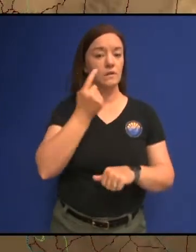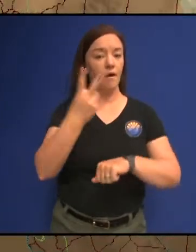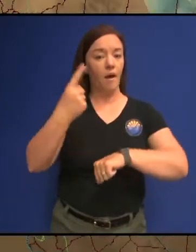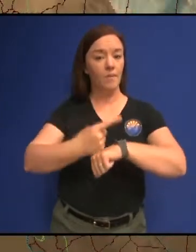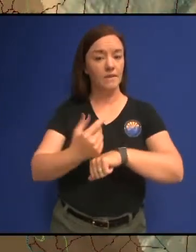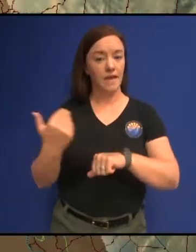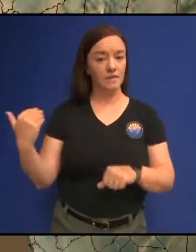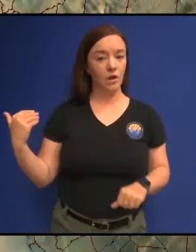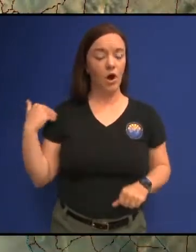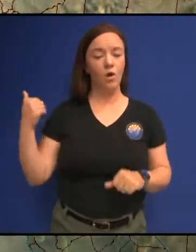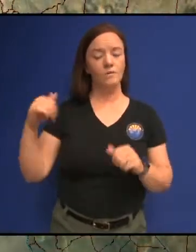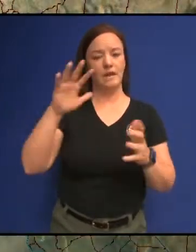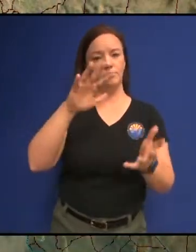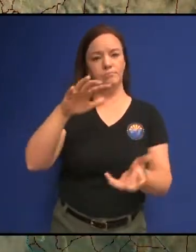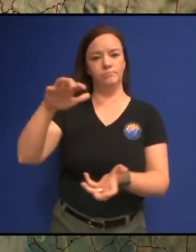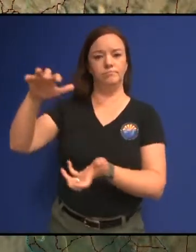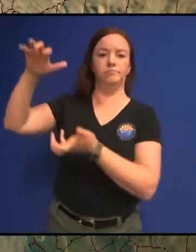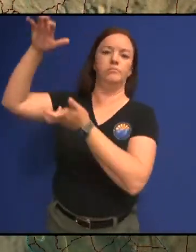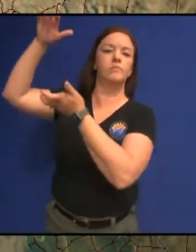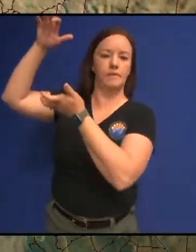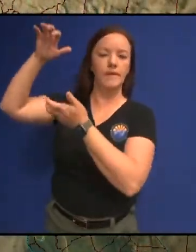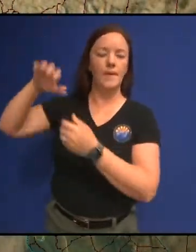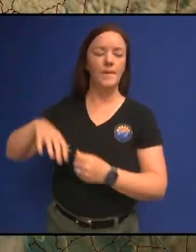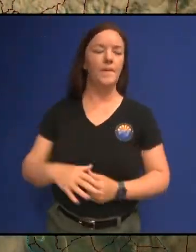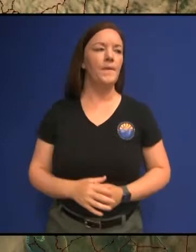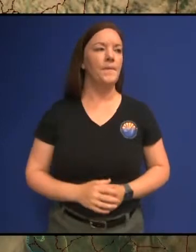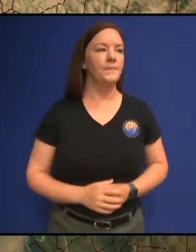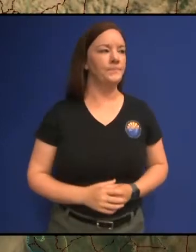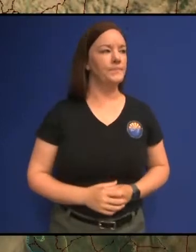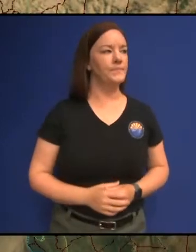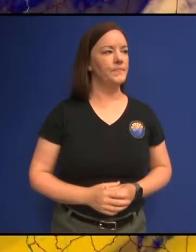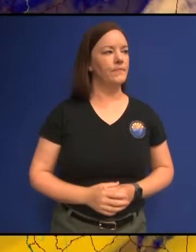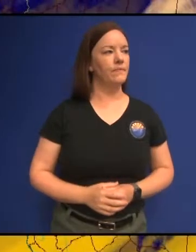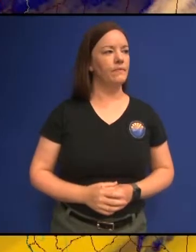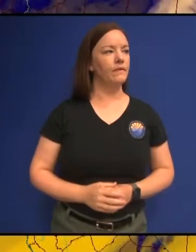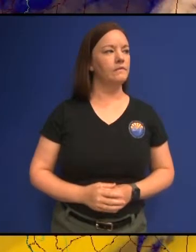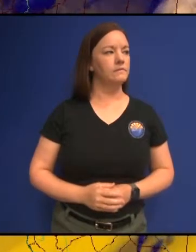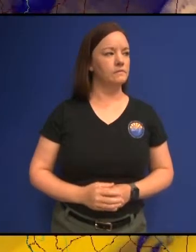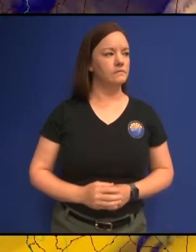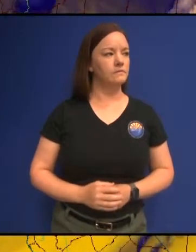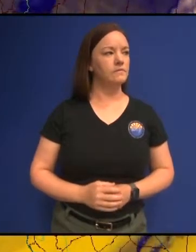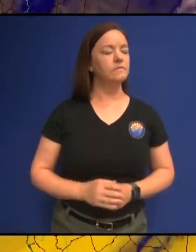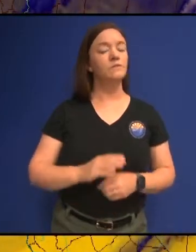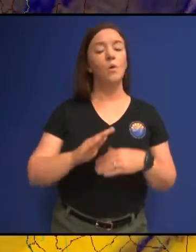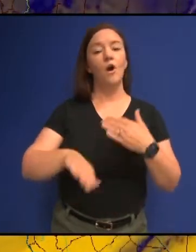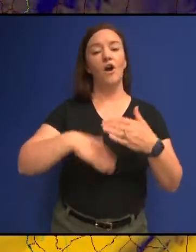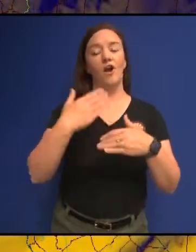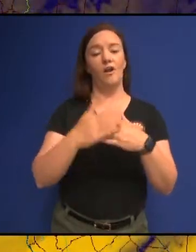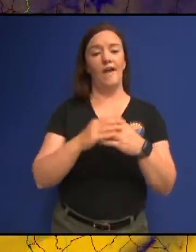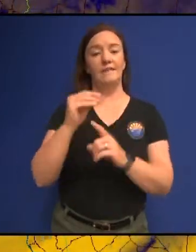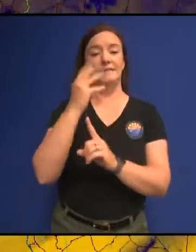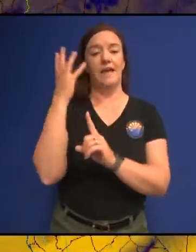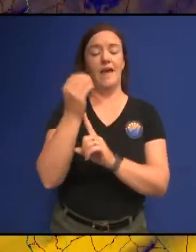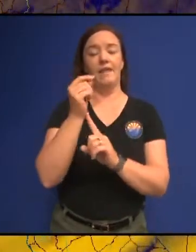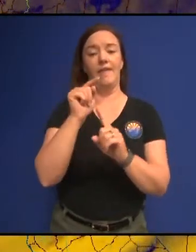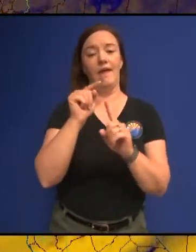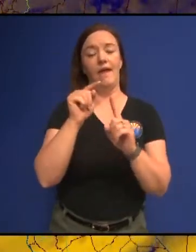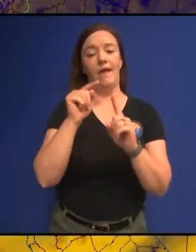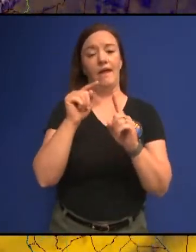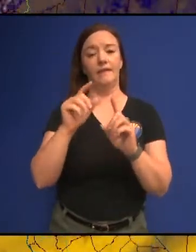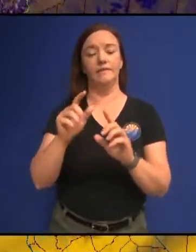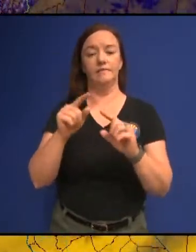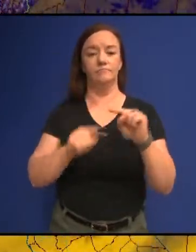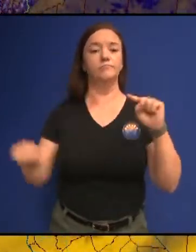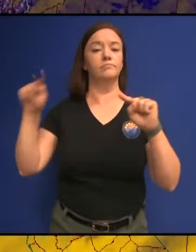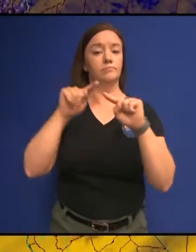now pushed off to that side. And so we'll run into the next loop here, and this is a different